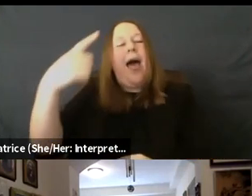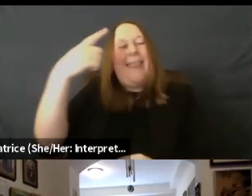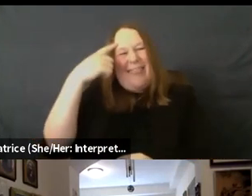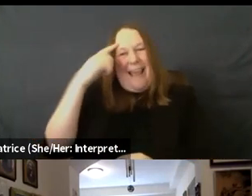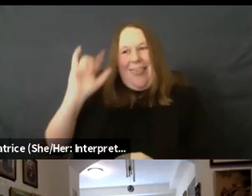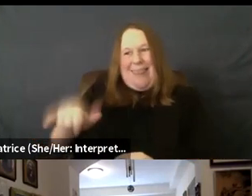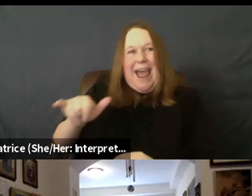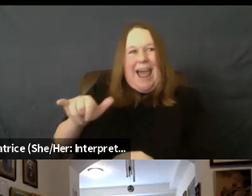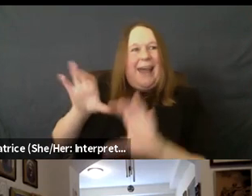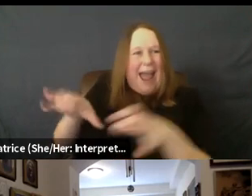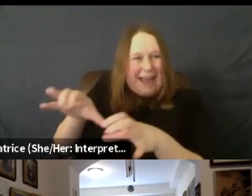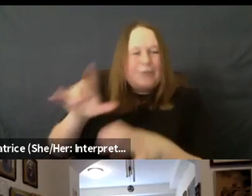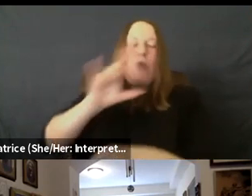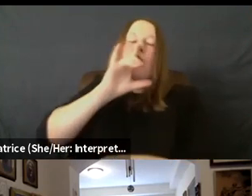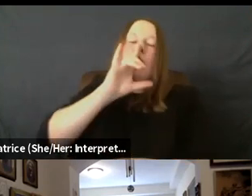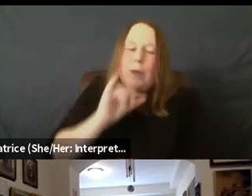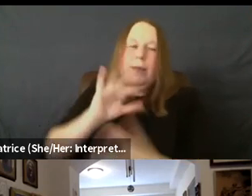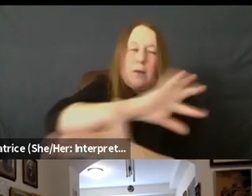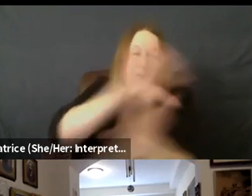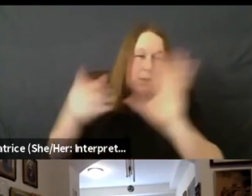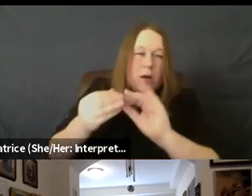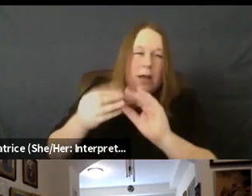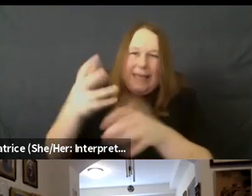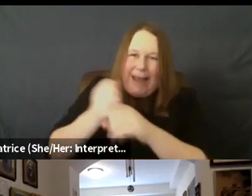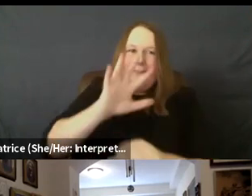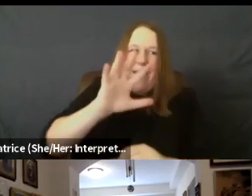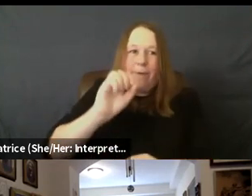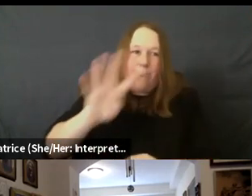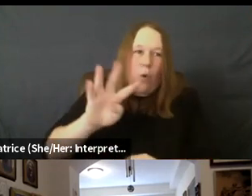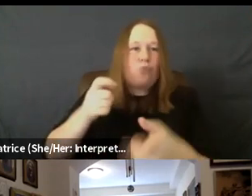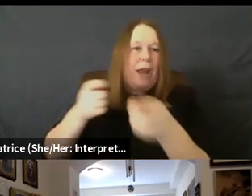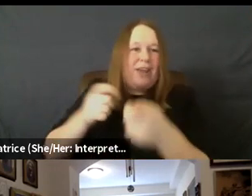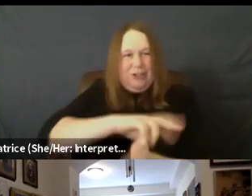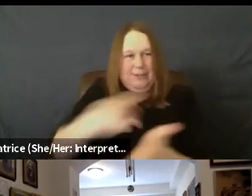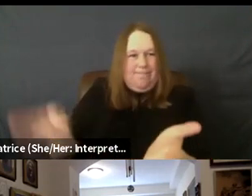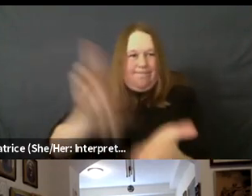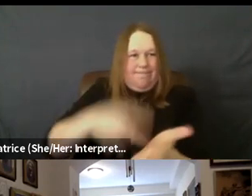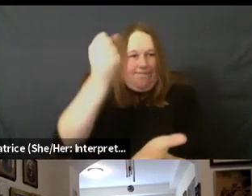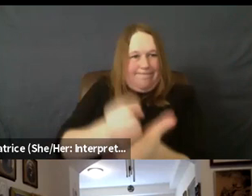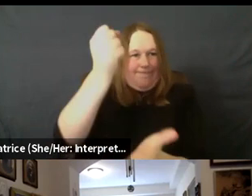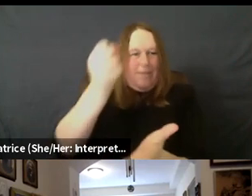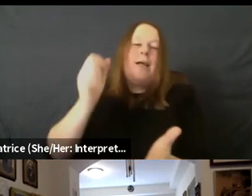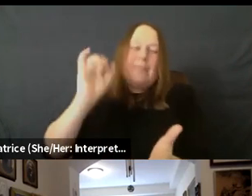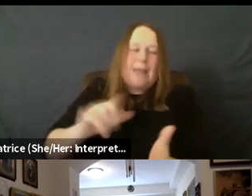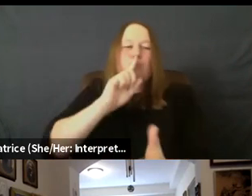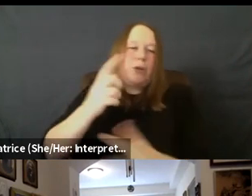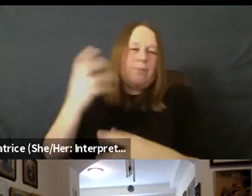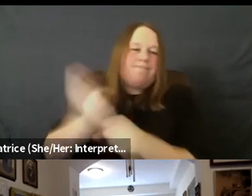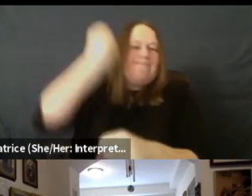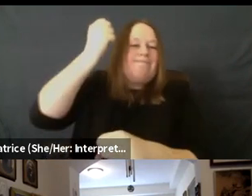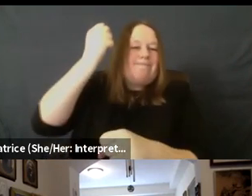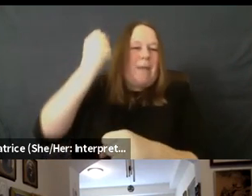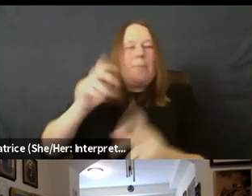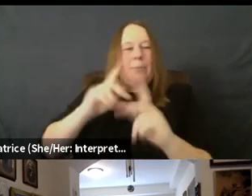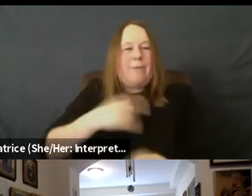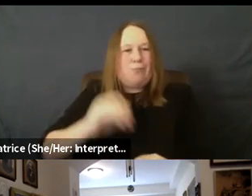that activity, really ultimately getting the 504 regulations signed, was a real victory. And I think people